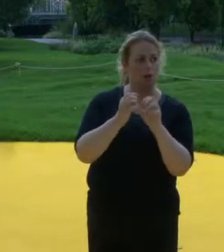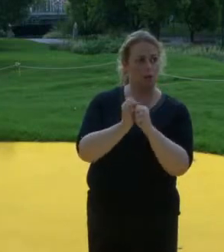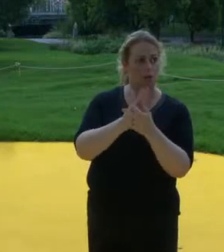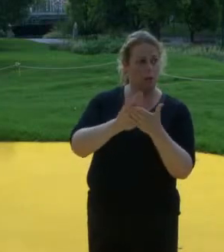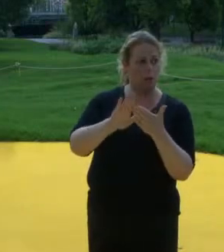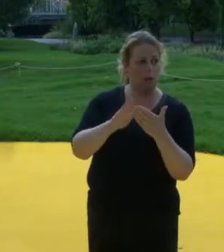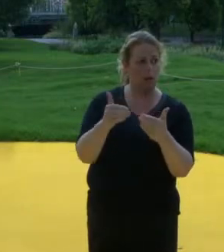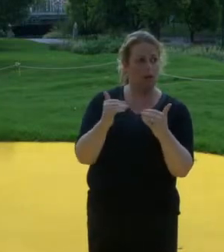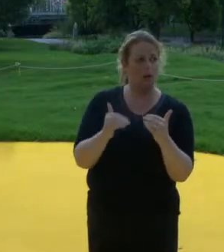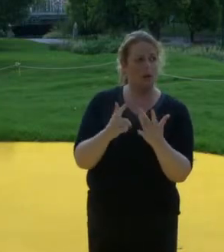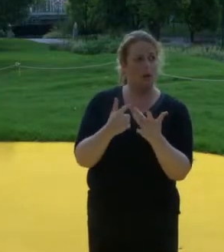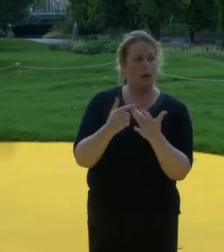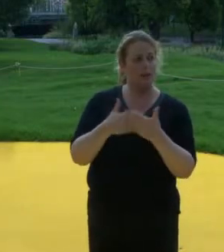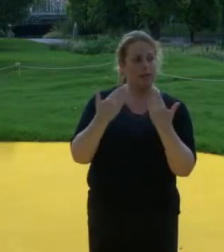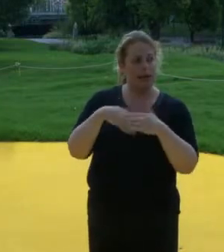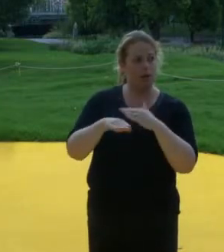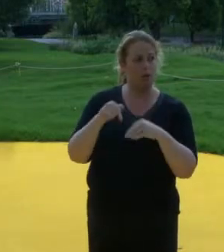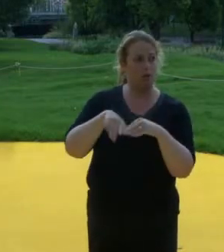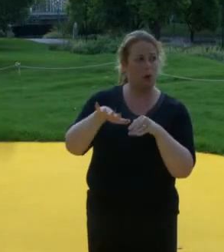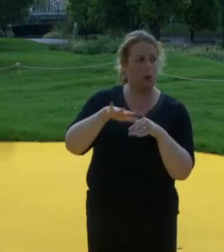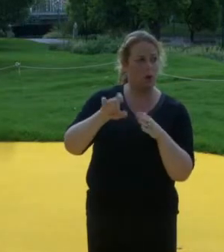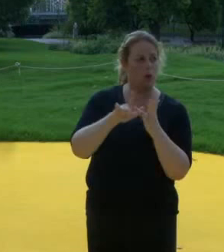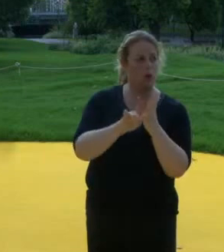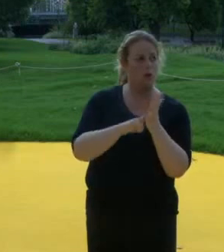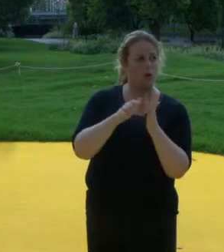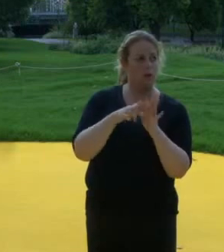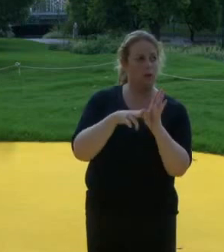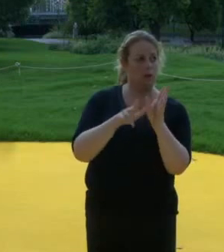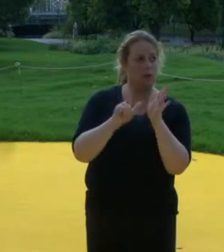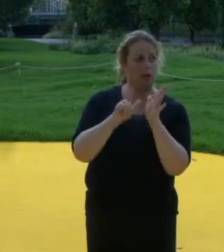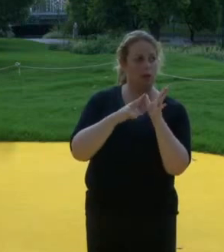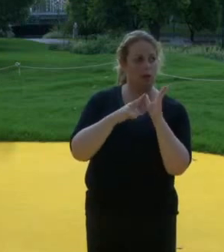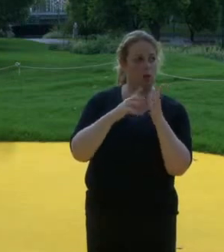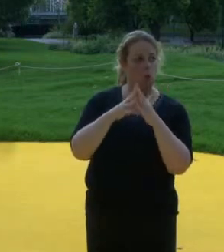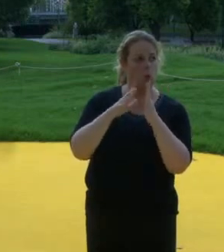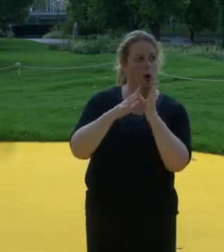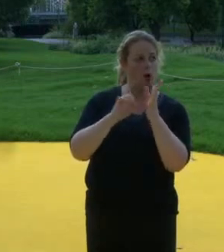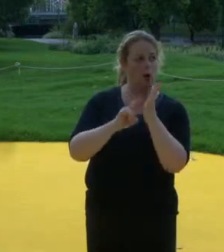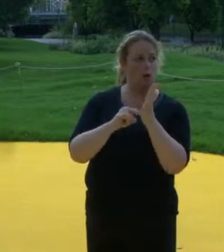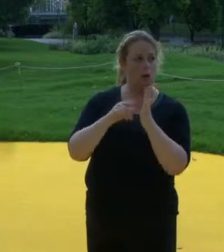University of Queensland Press. And now, Minister, if you do the honours.